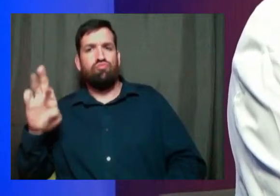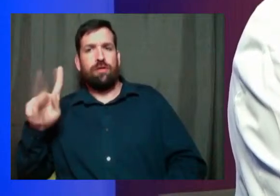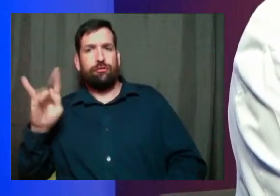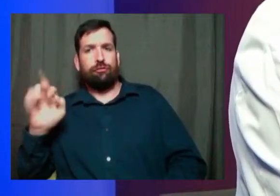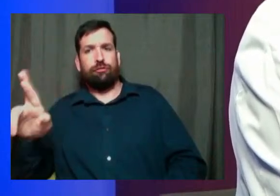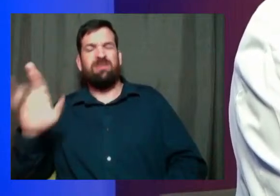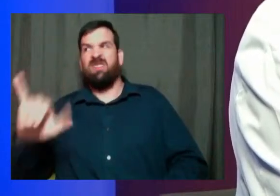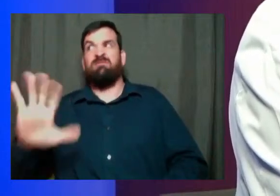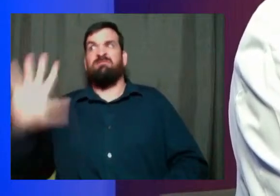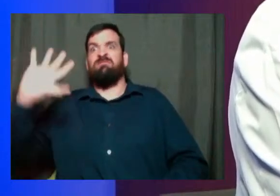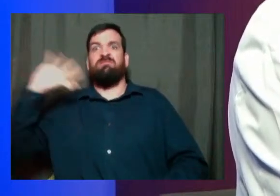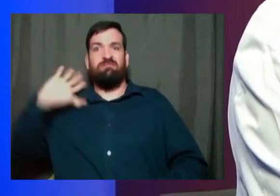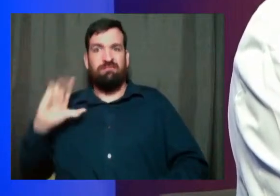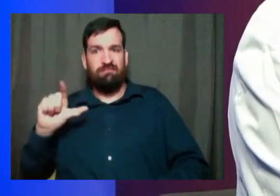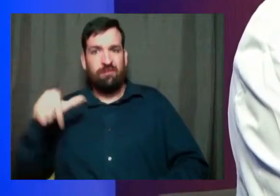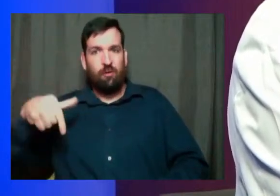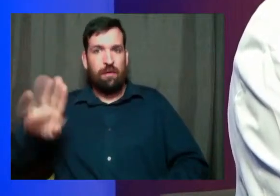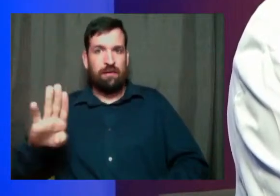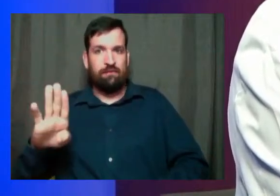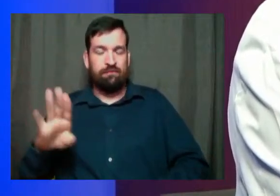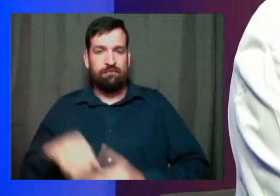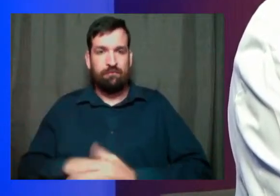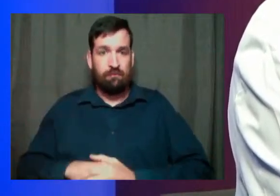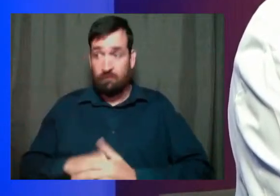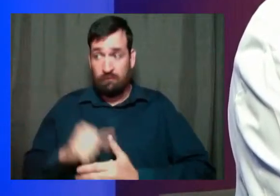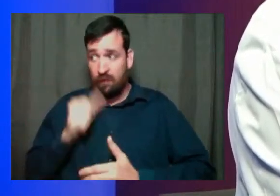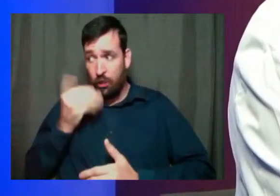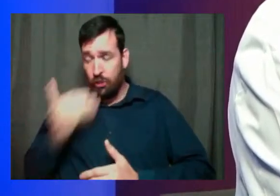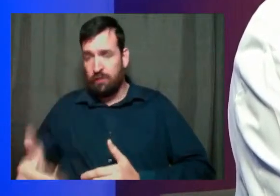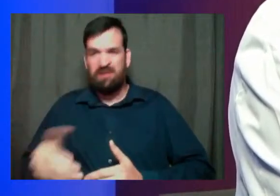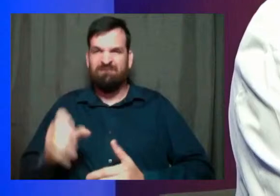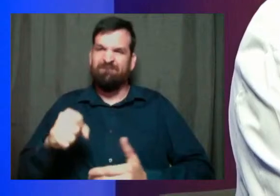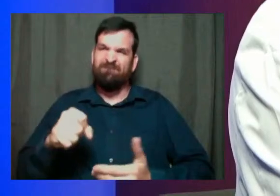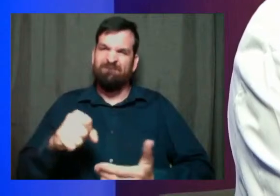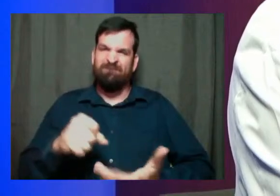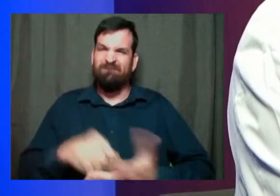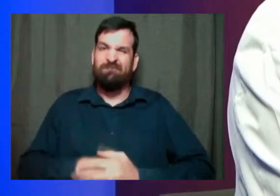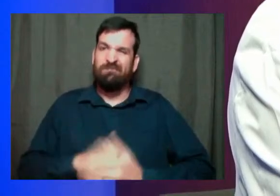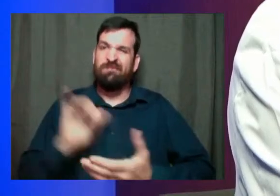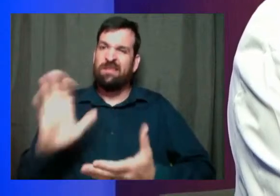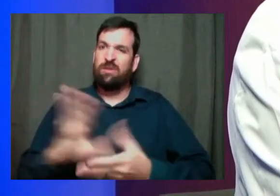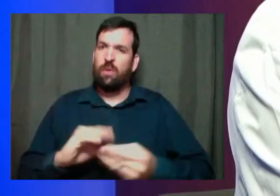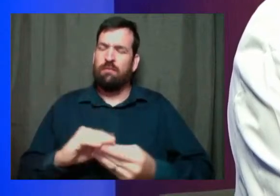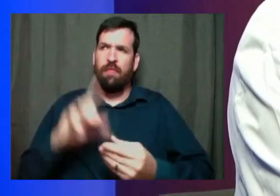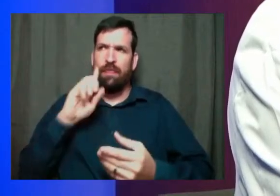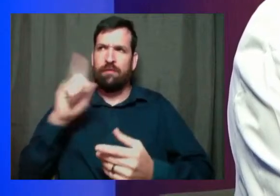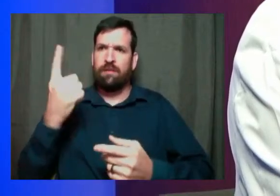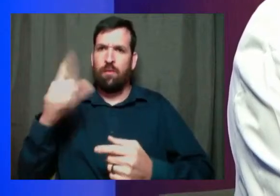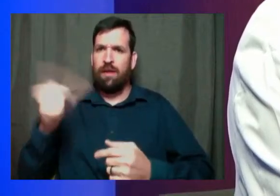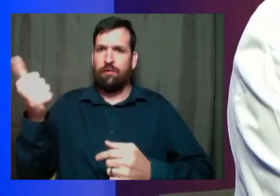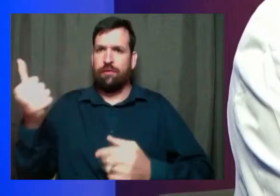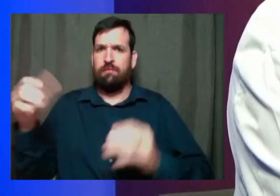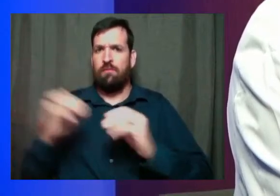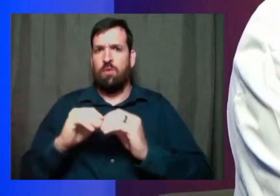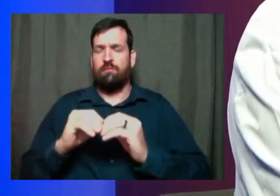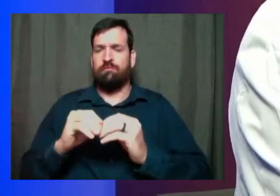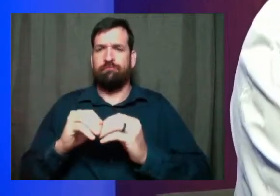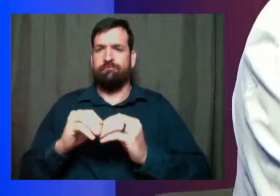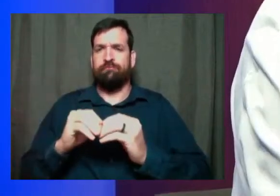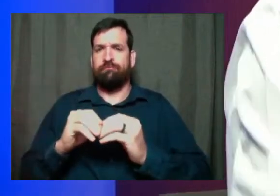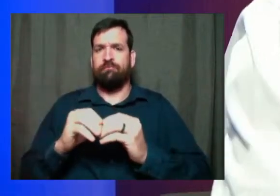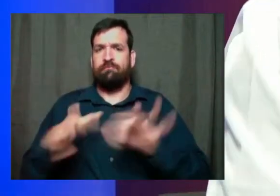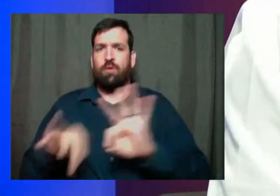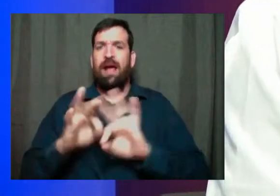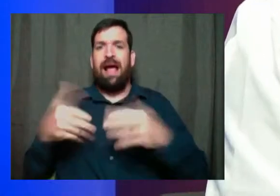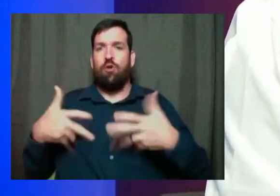Pittsburgh Steelers. Didn't last But very did he long. stink it up? Was he not good? Yeah, he did. That's Okay. kind of the story. I'm trying to think of somebody else who's a little more current, but I don't want to hammer on